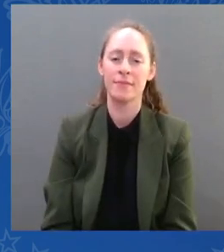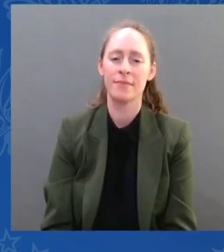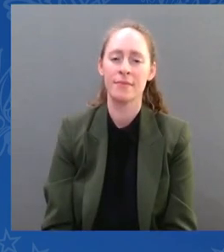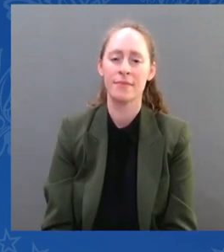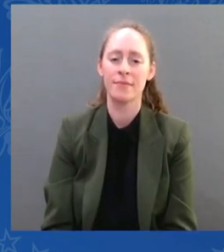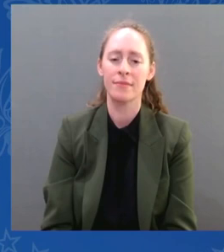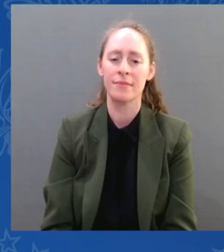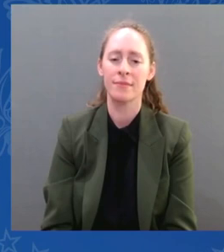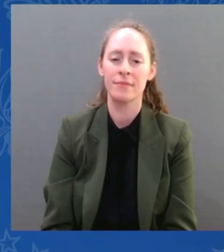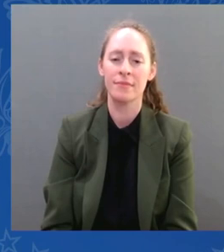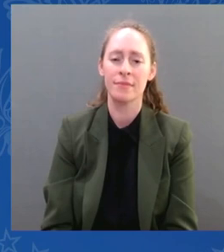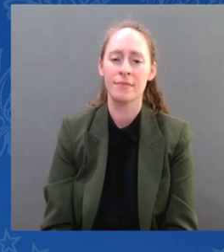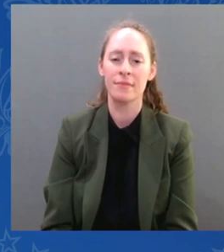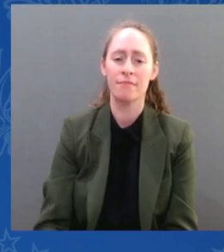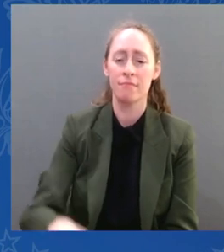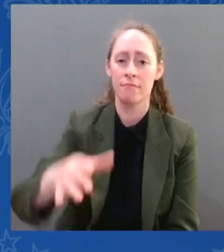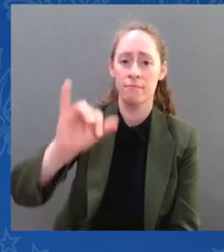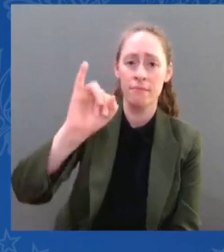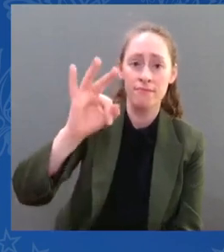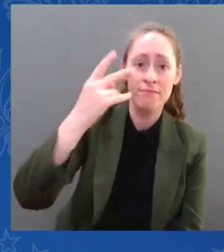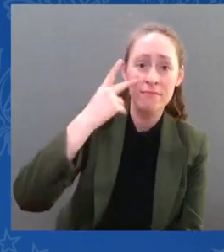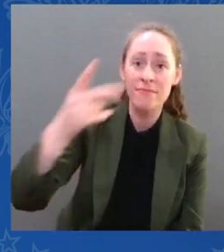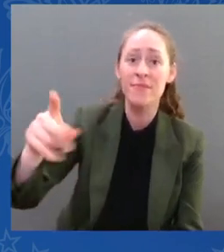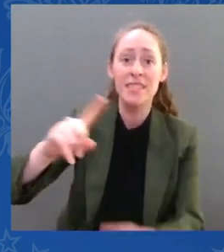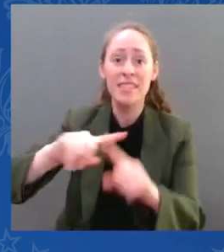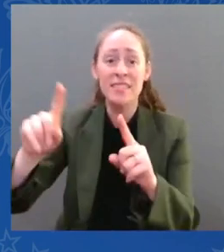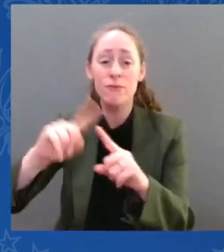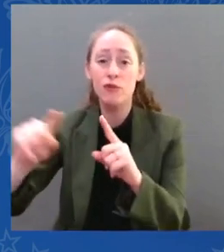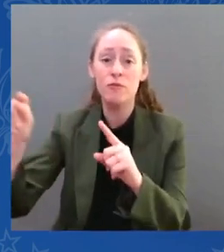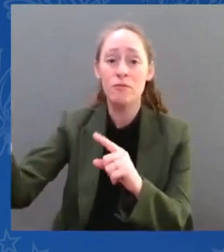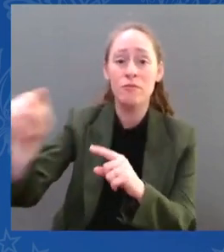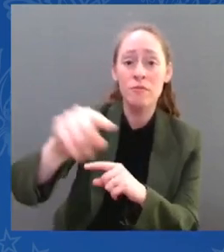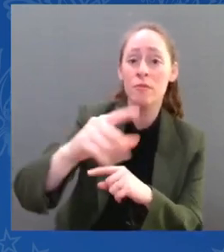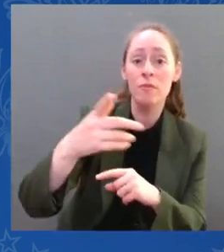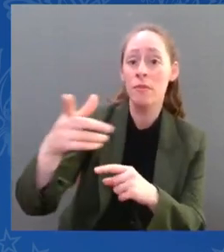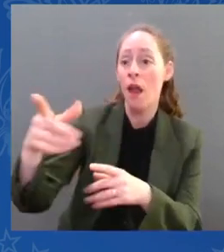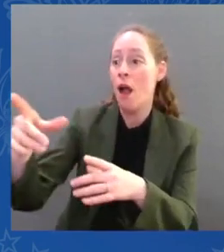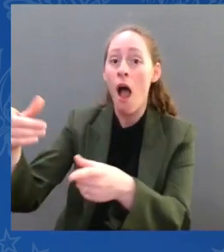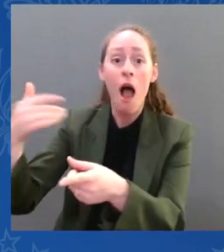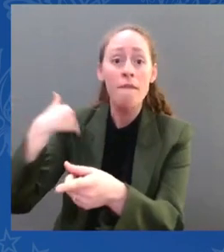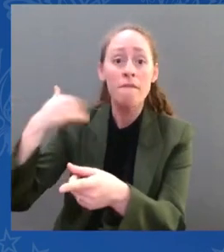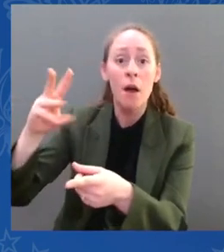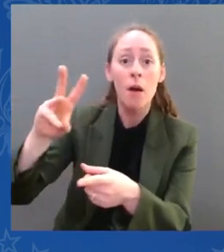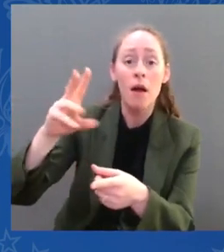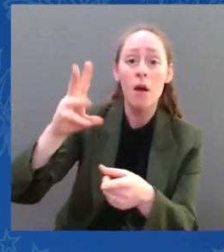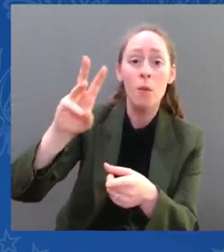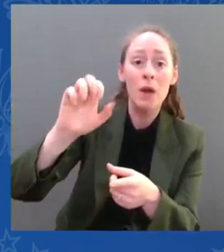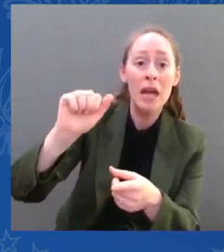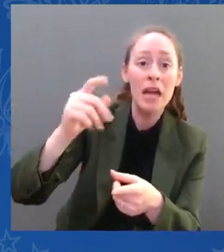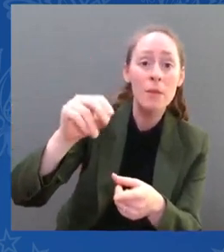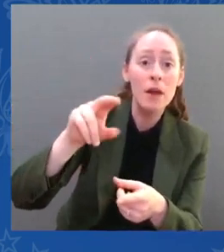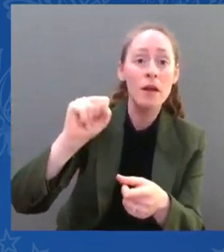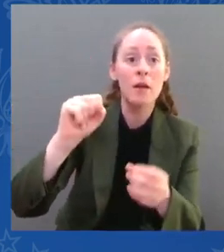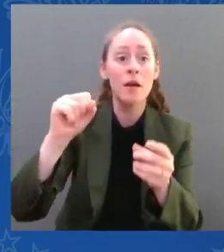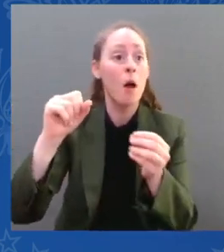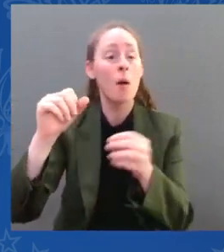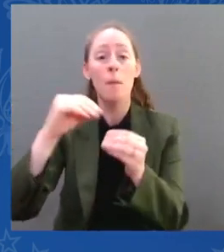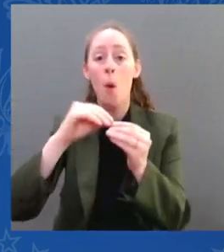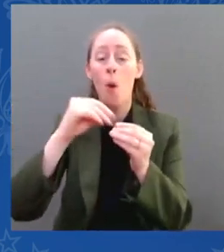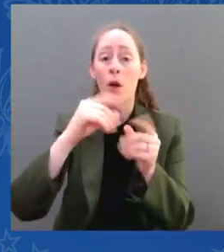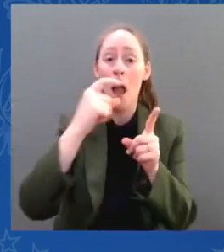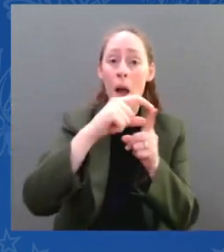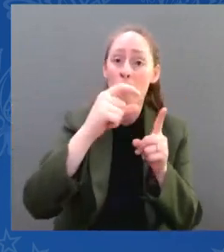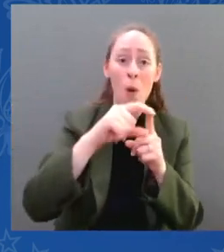His leadership and tenacity under fire inspired the other C Troop soldiers to continue fighting against the superior enemy force